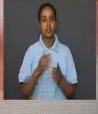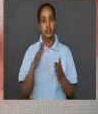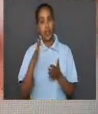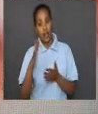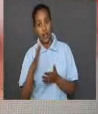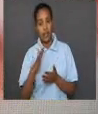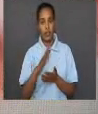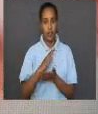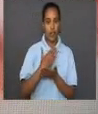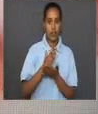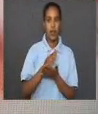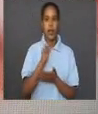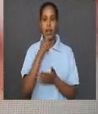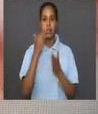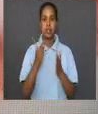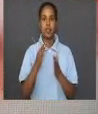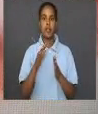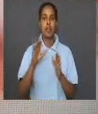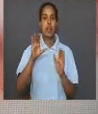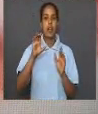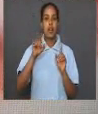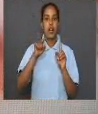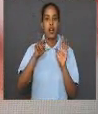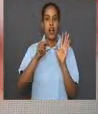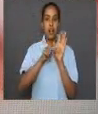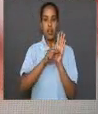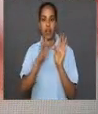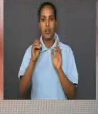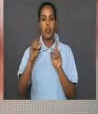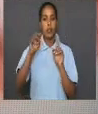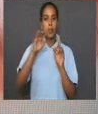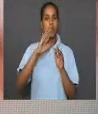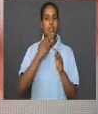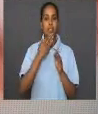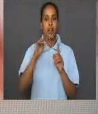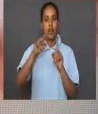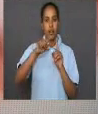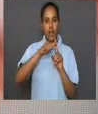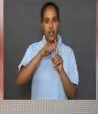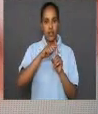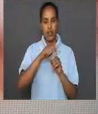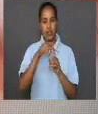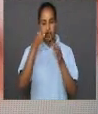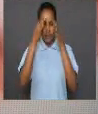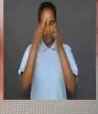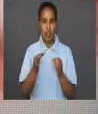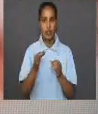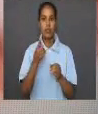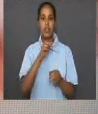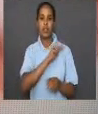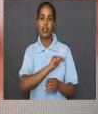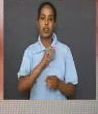The relative strengths of the acidic cation and the basic anion determine